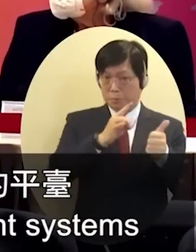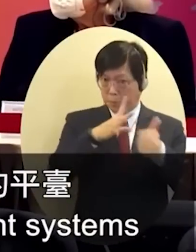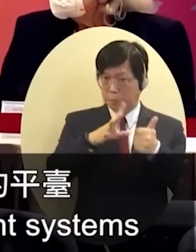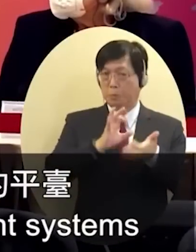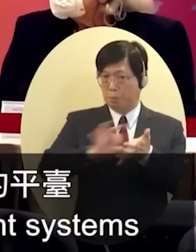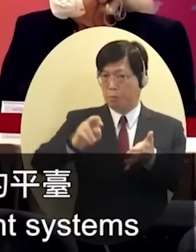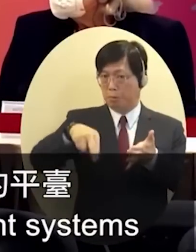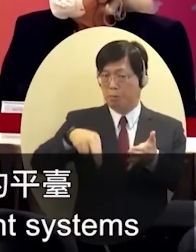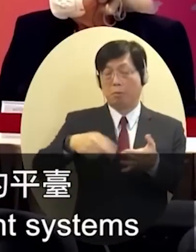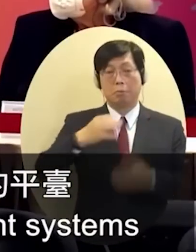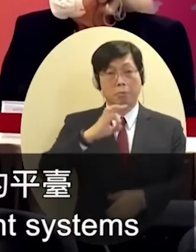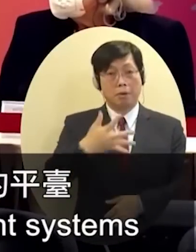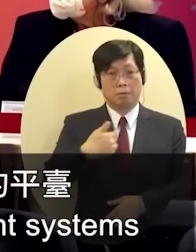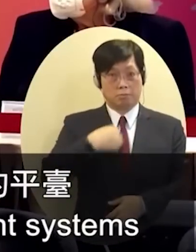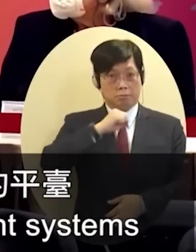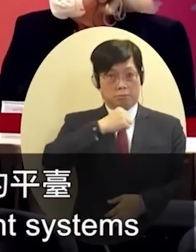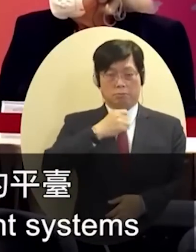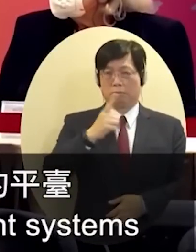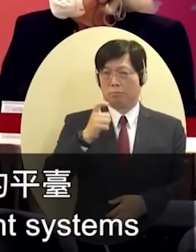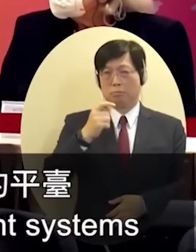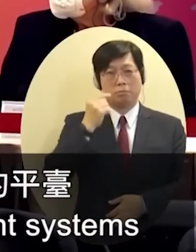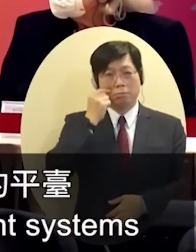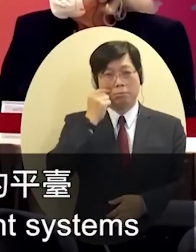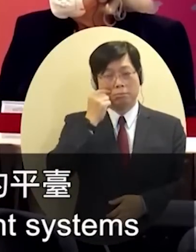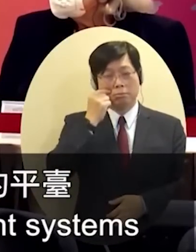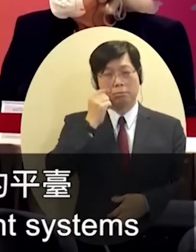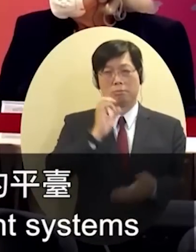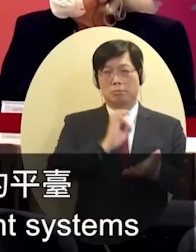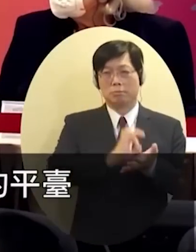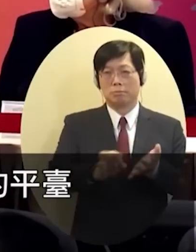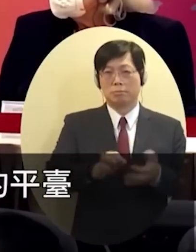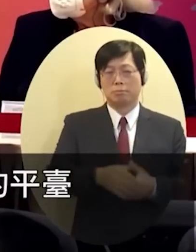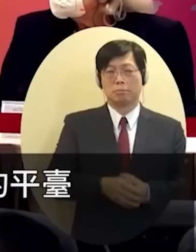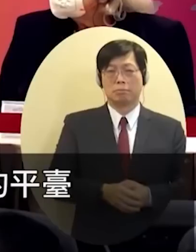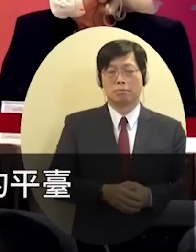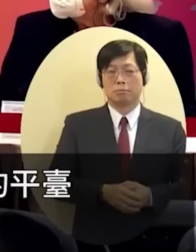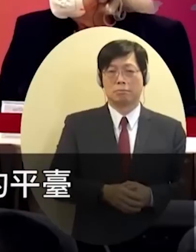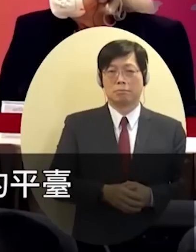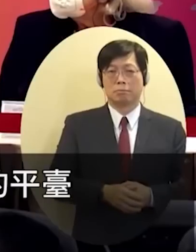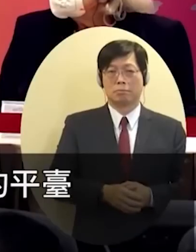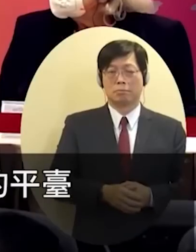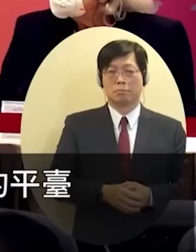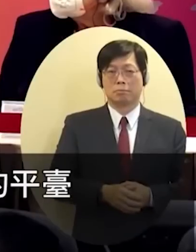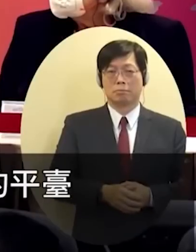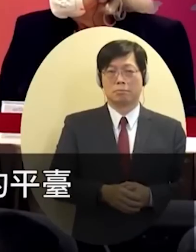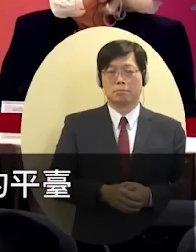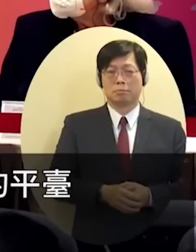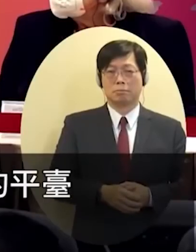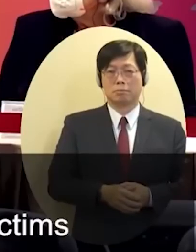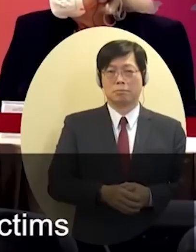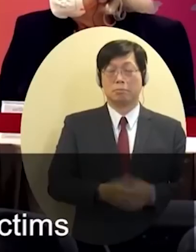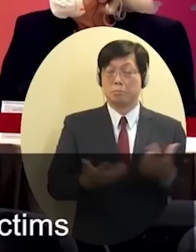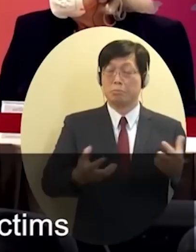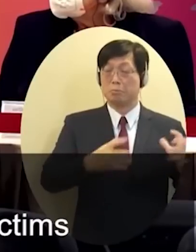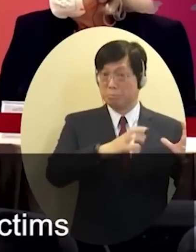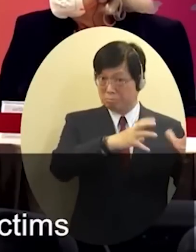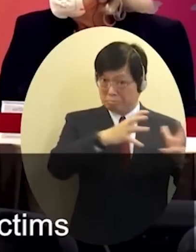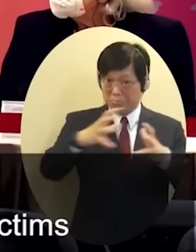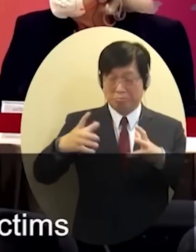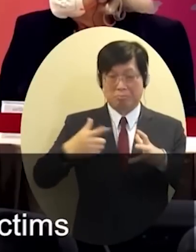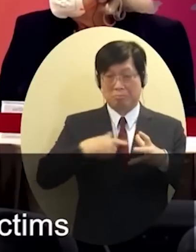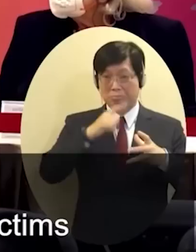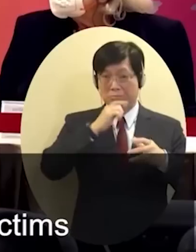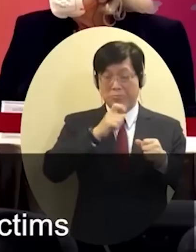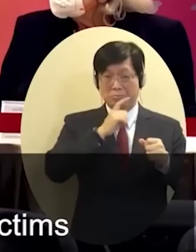cannot use this international complaint system, international communications. Yeah? If the